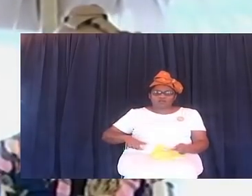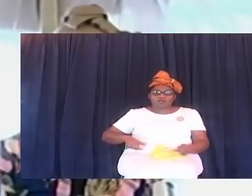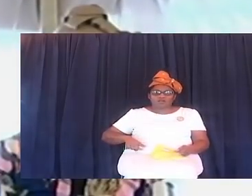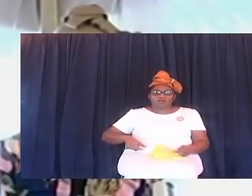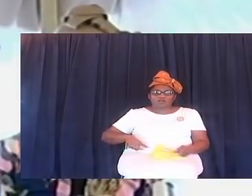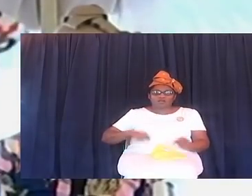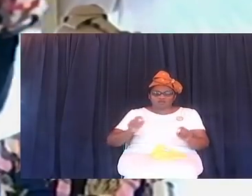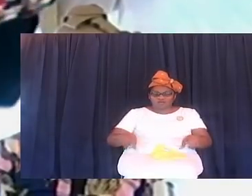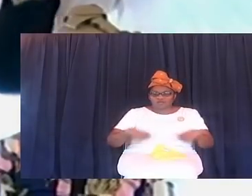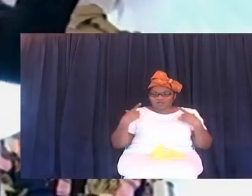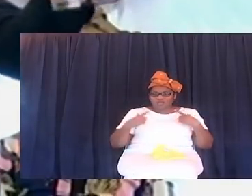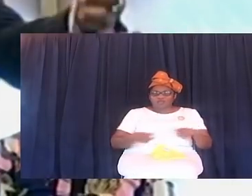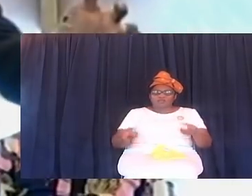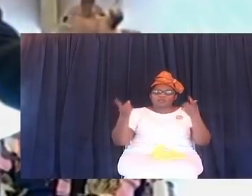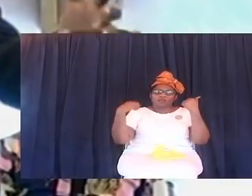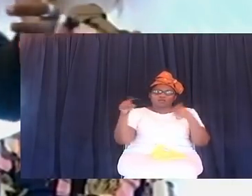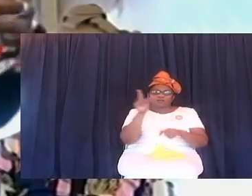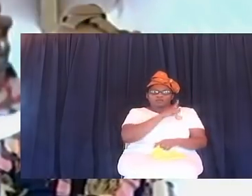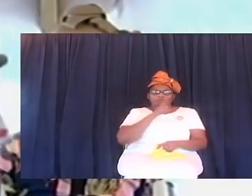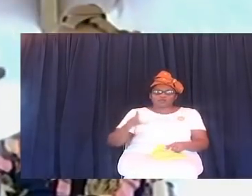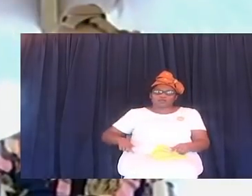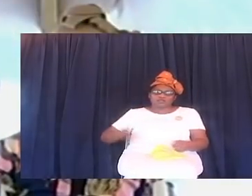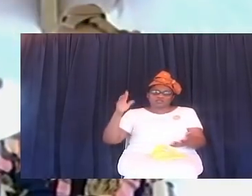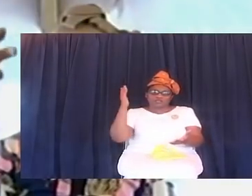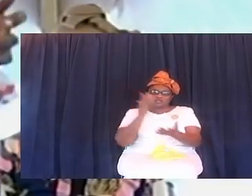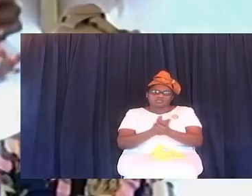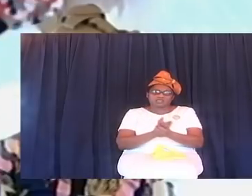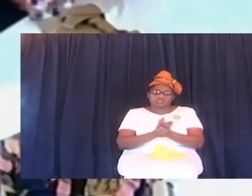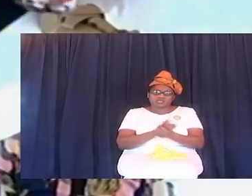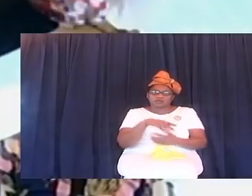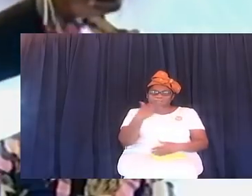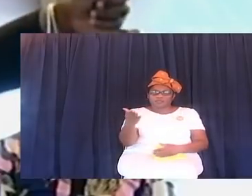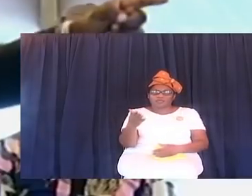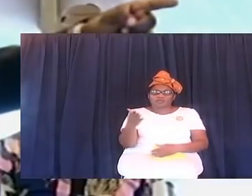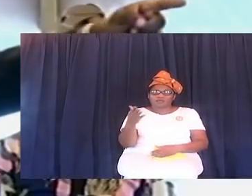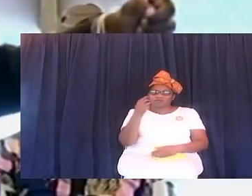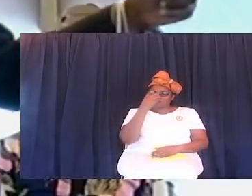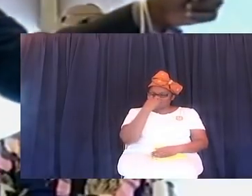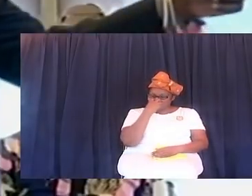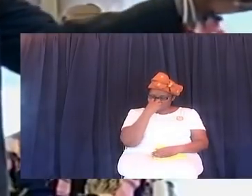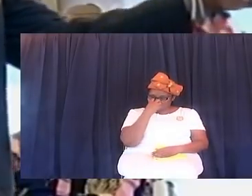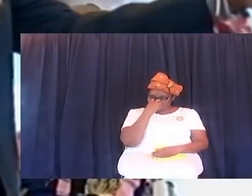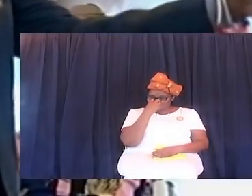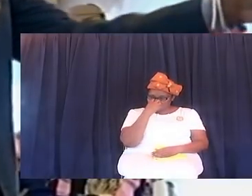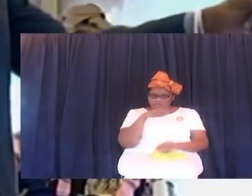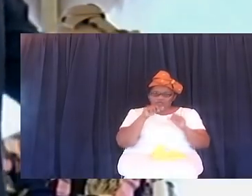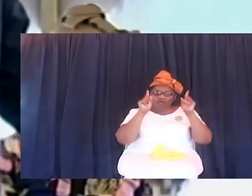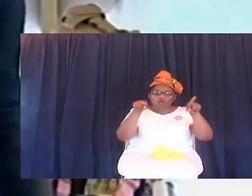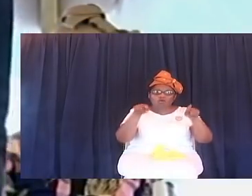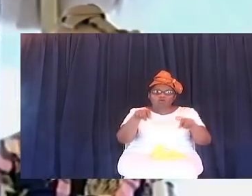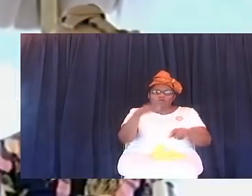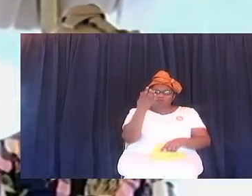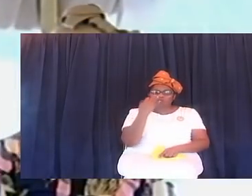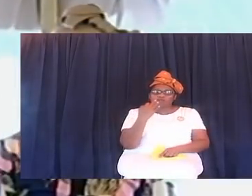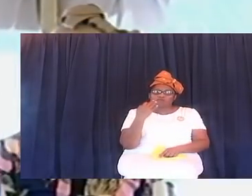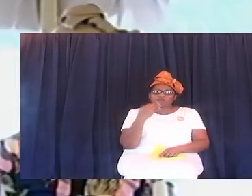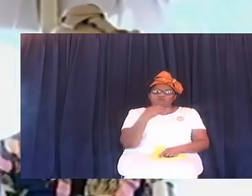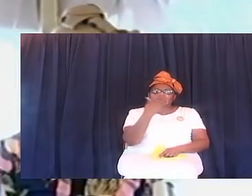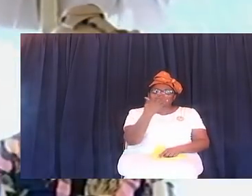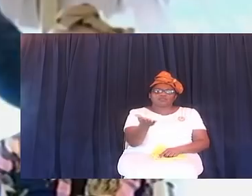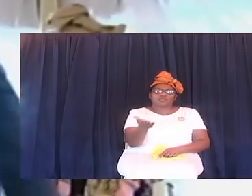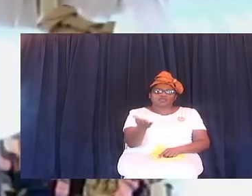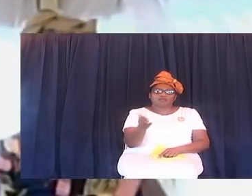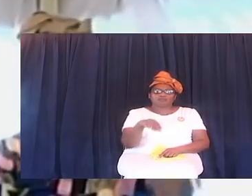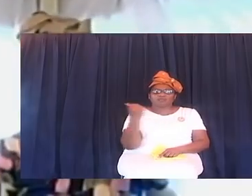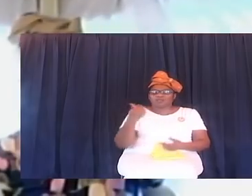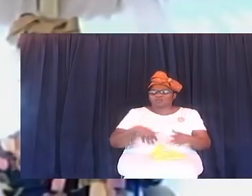the Lord shall not prevent them which are asleep. That word prevent there means shall not go before them. So anyway you